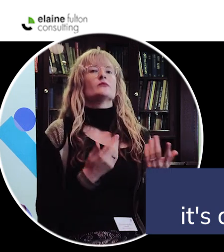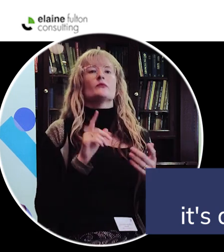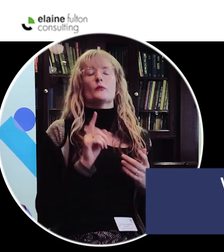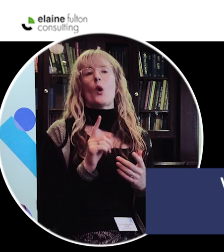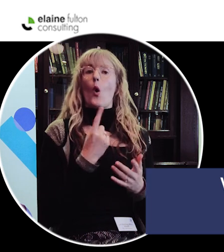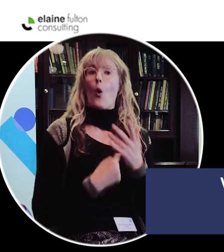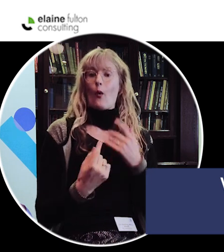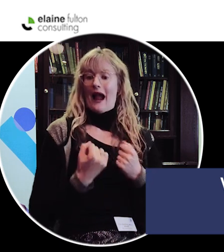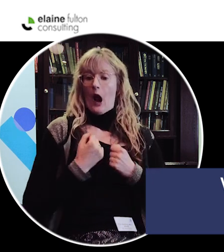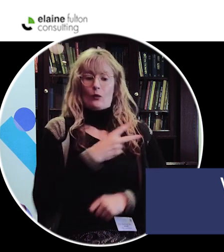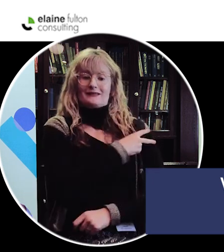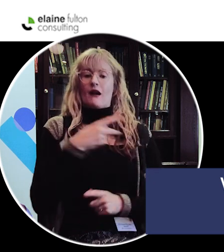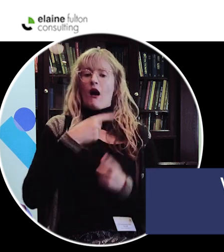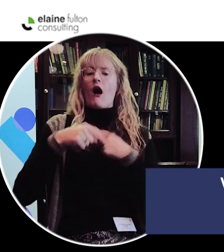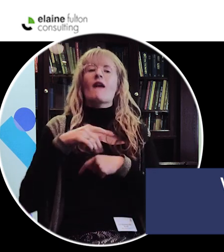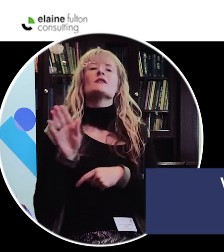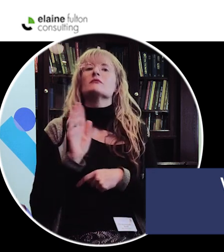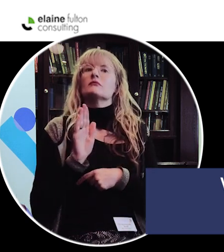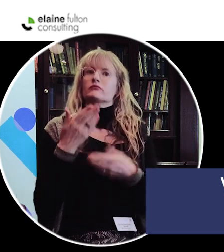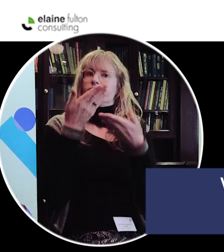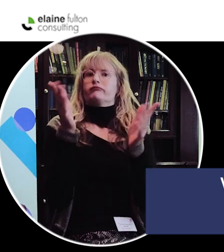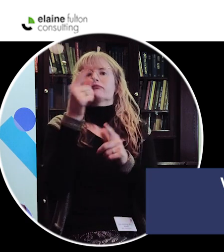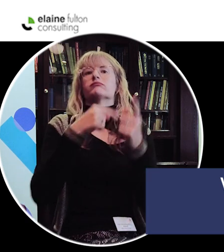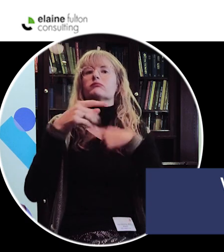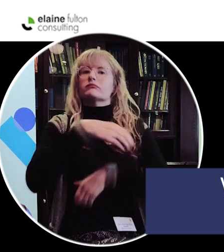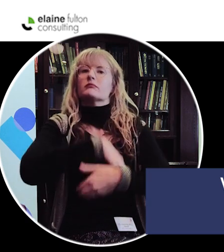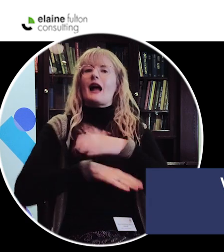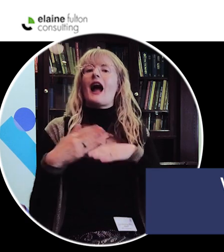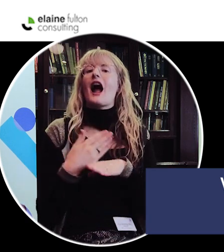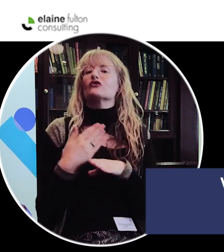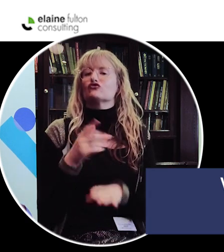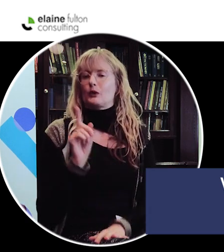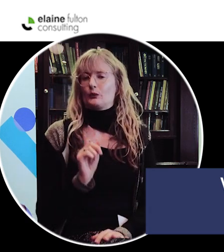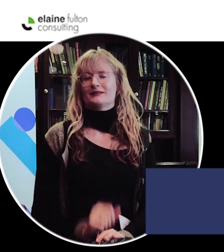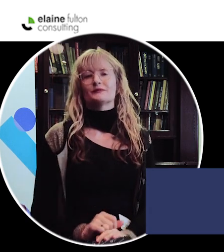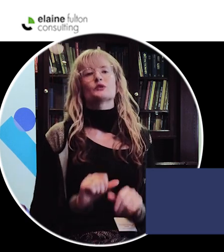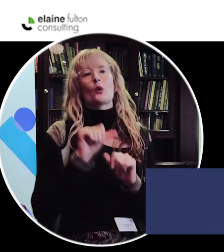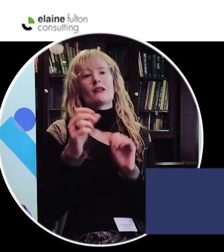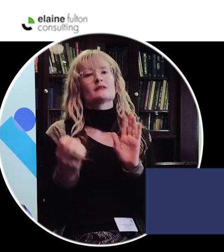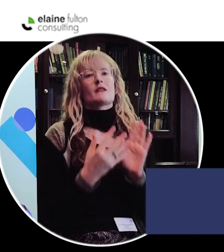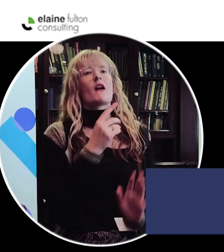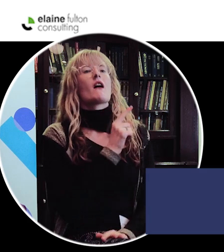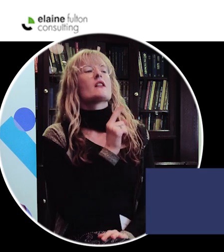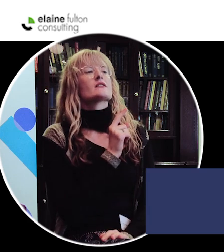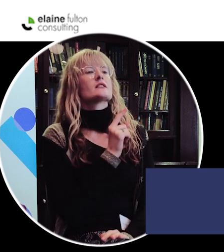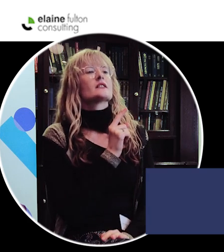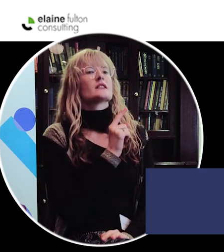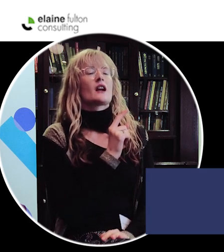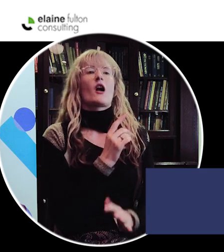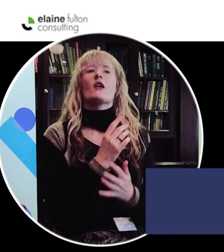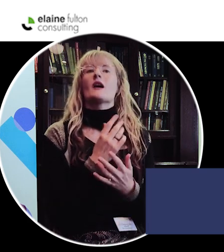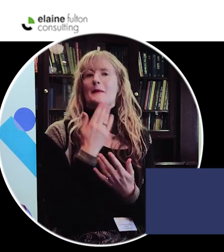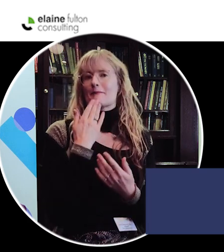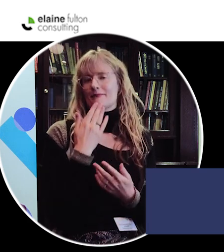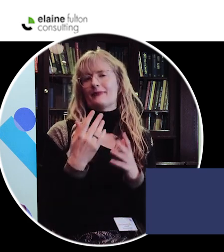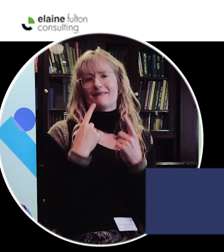work, which if we could have the next slide, please, I will just remind people of quickly. There's a huge amount more about this. Do get in touch